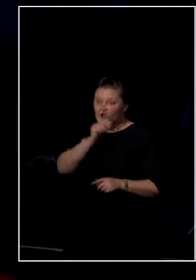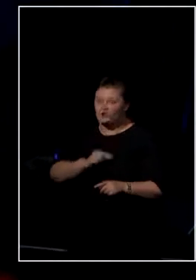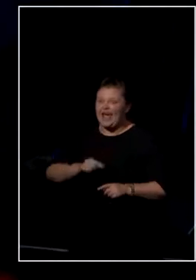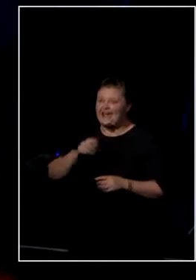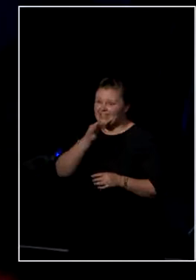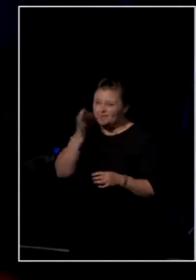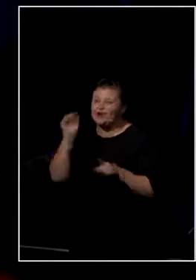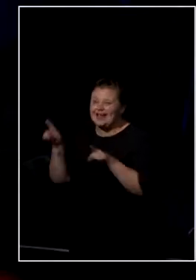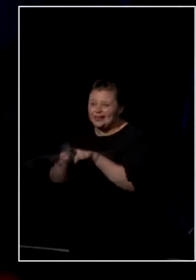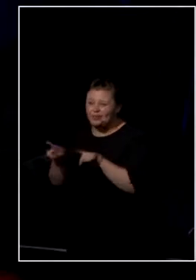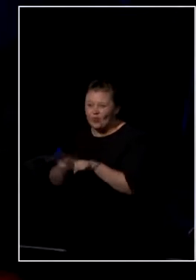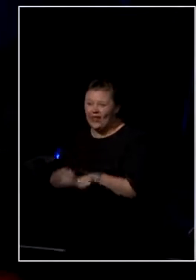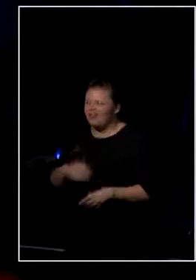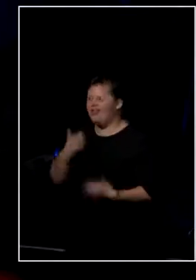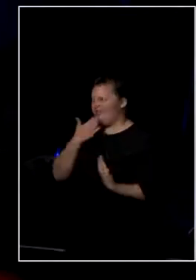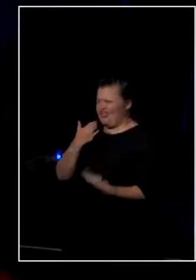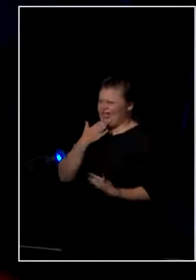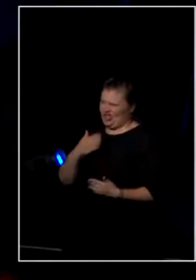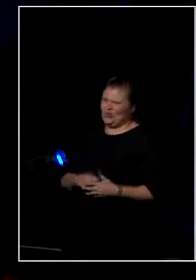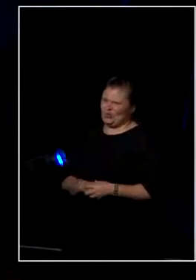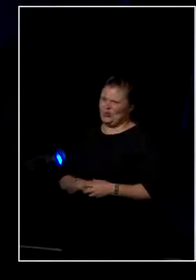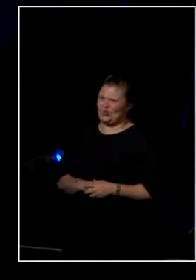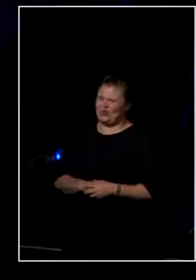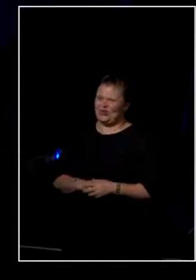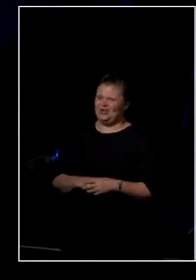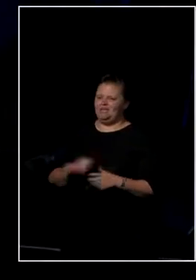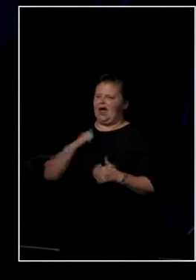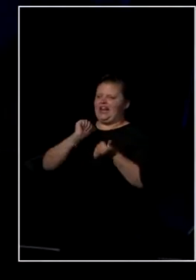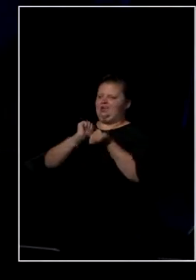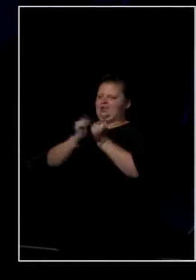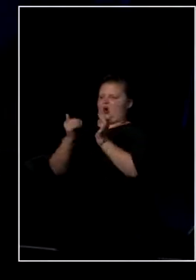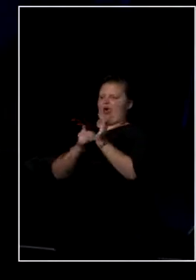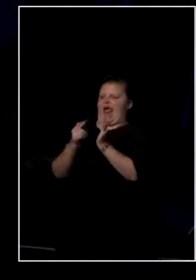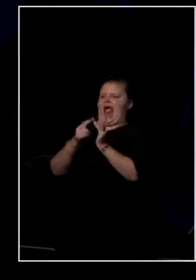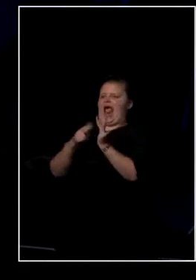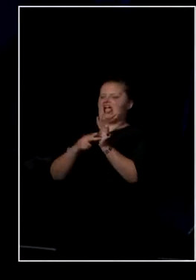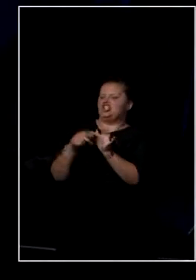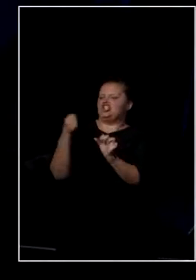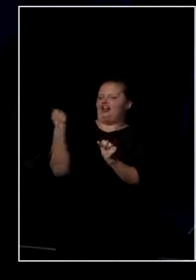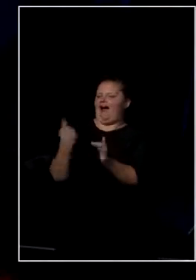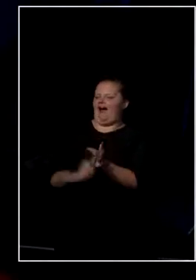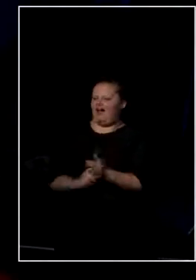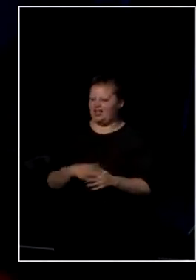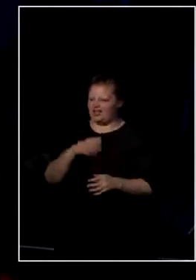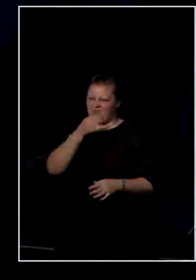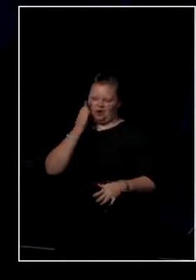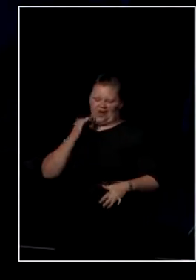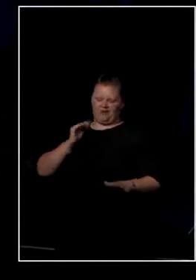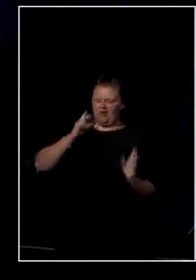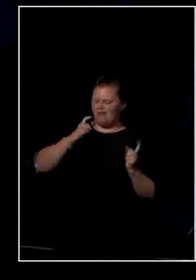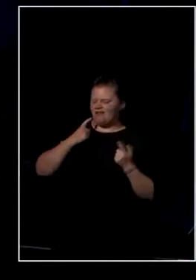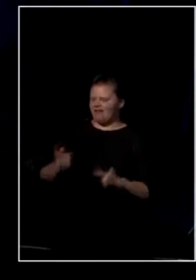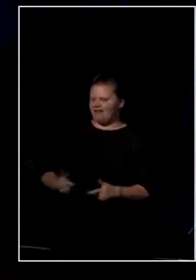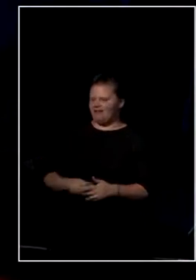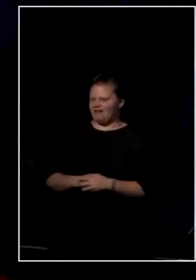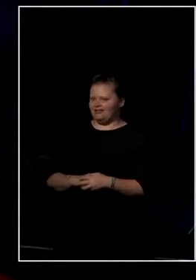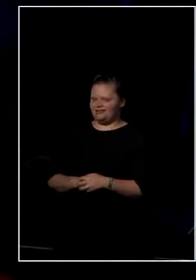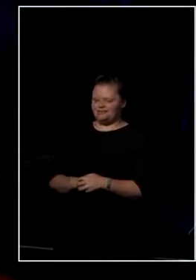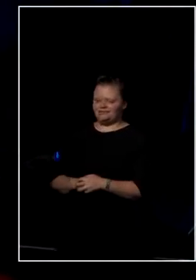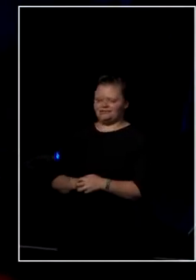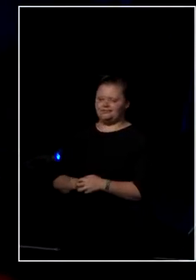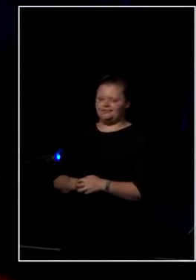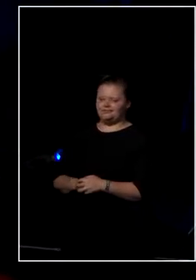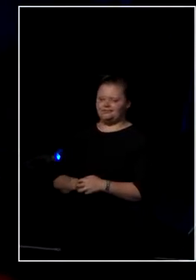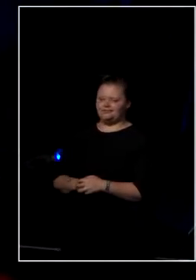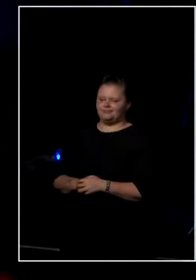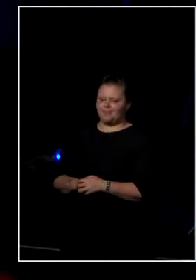It's also boring when you can see the ball. I know, thank you. That was going to be my sports zinger. I was like, sport's boring anyway, I don't care. But so